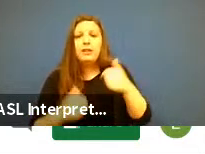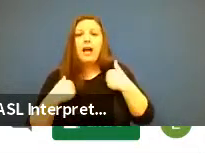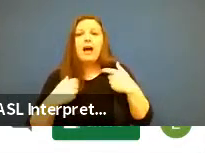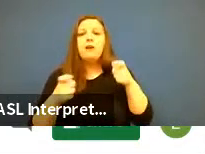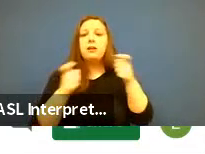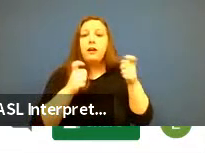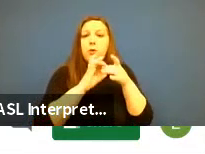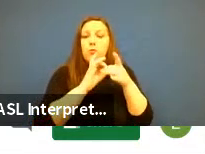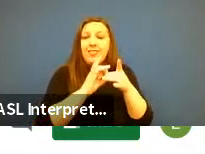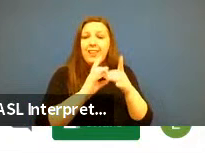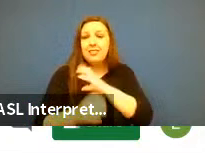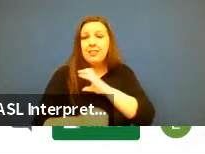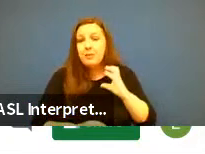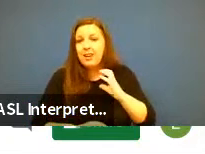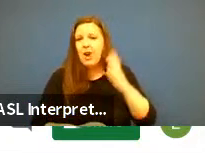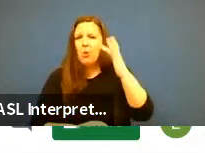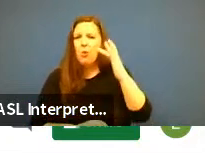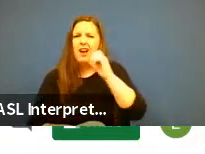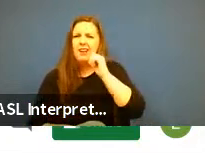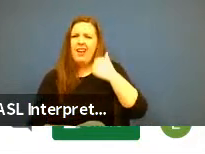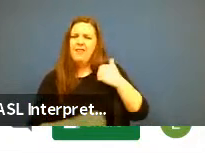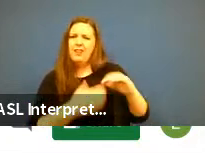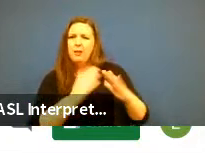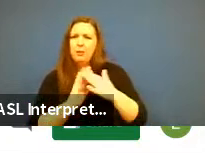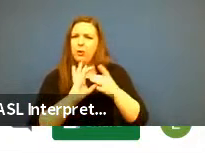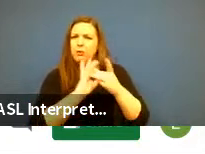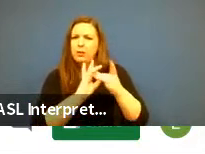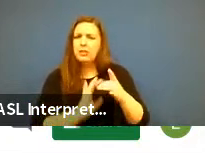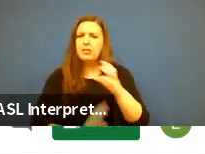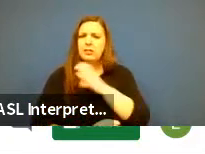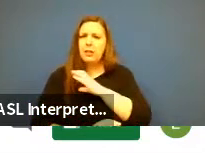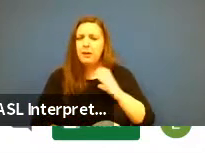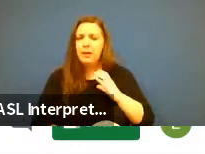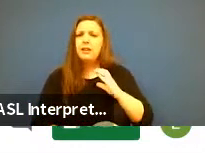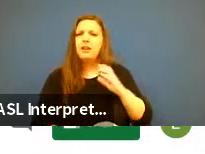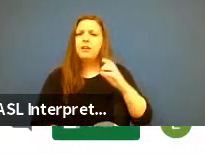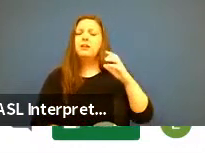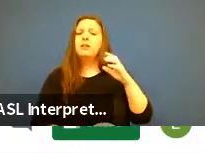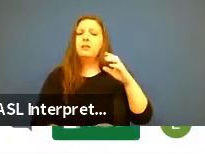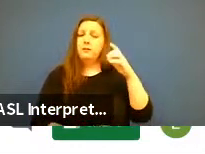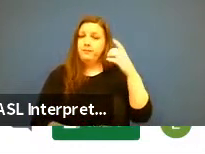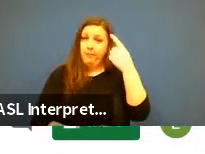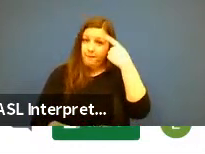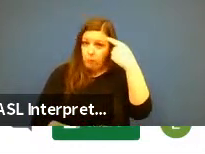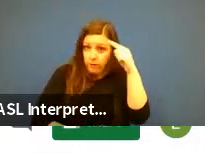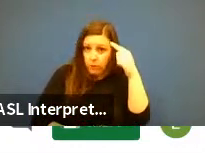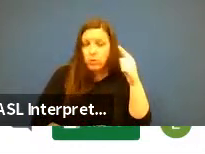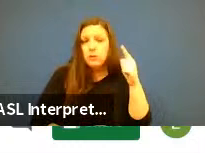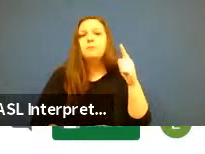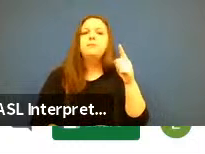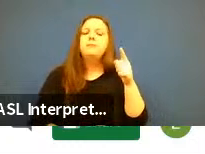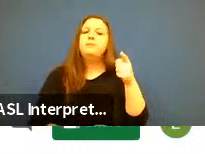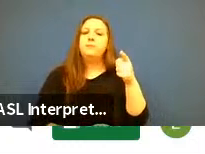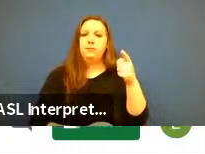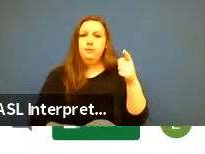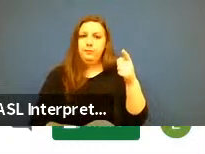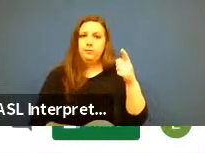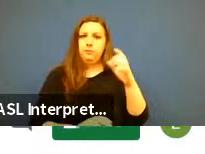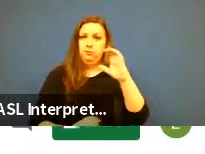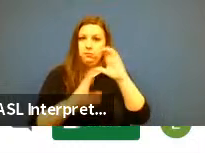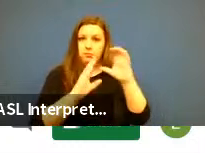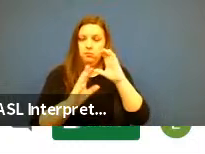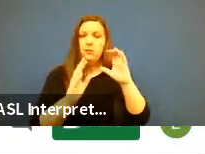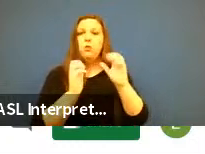not have a community relations committee that serves the purpose of communicating between the board and